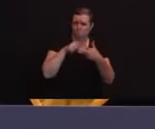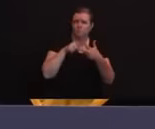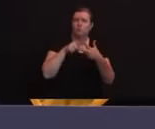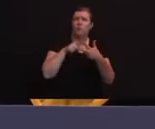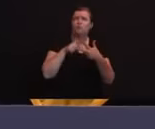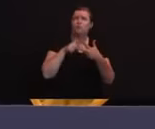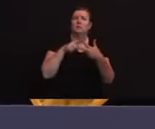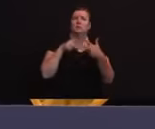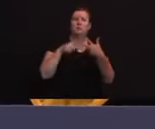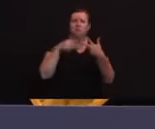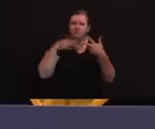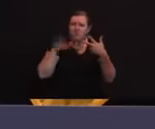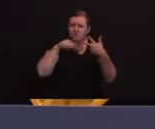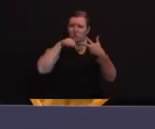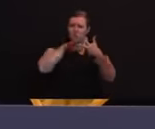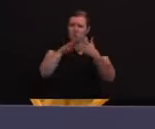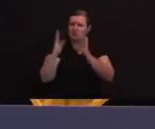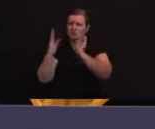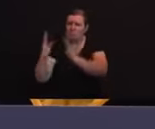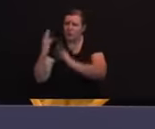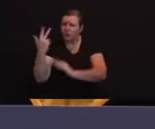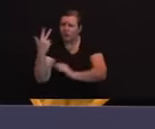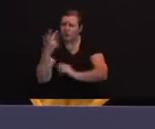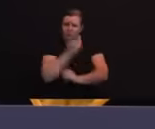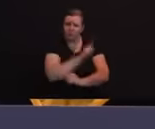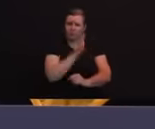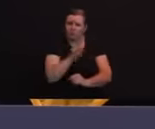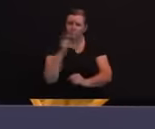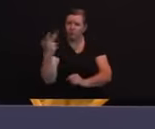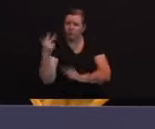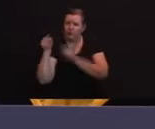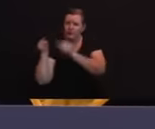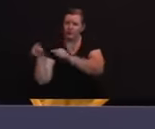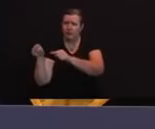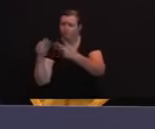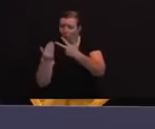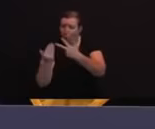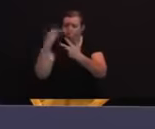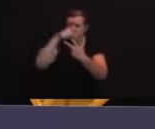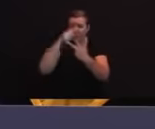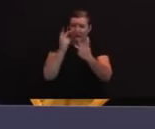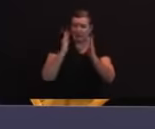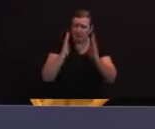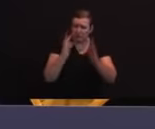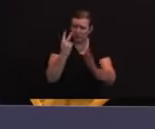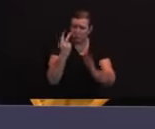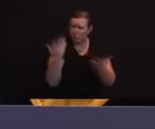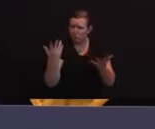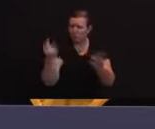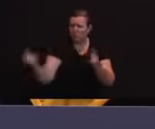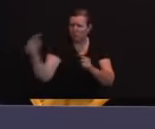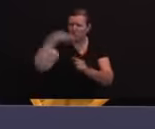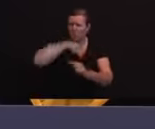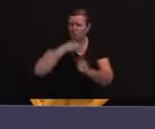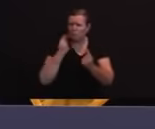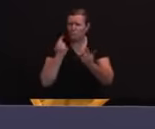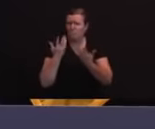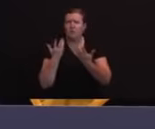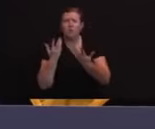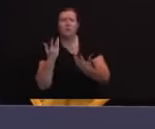restrictions announced today, what stage are we in now? Given the huge advances in testing capacity, isn't it a bit off to